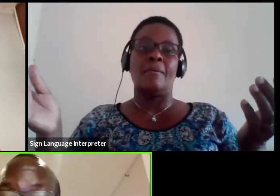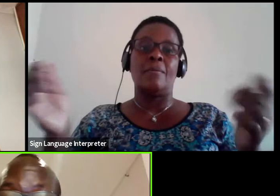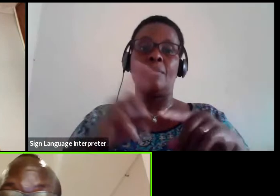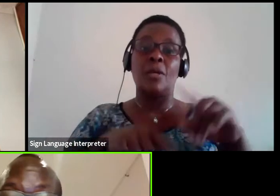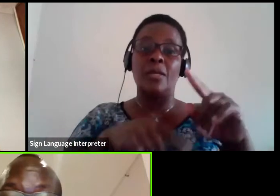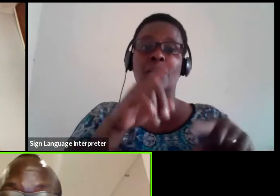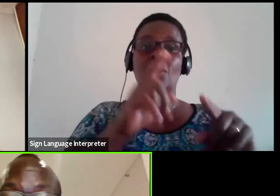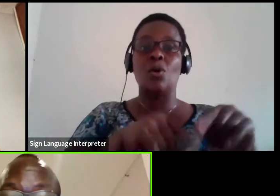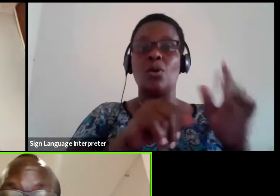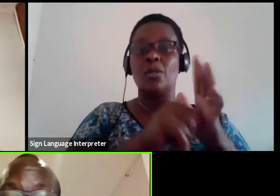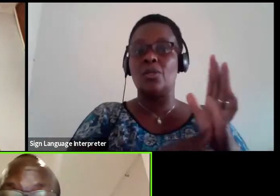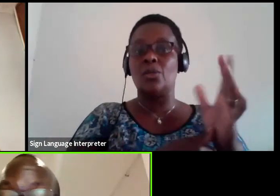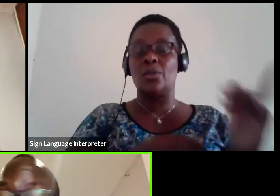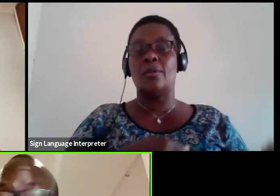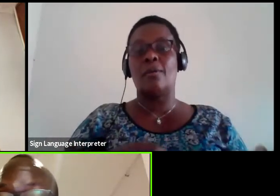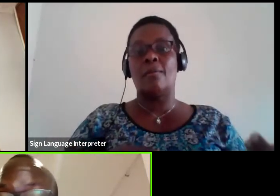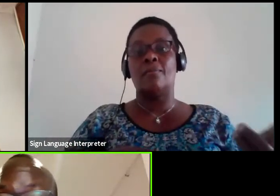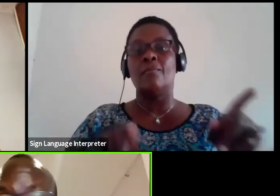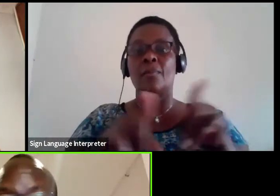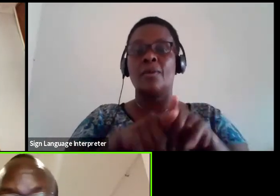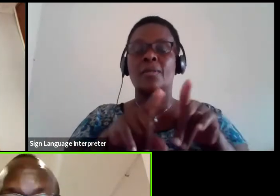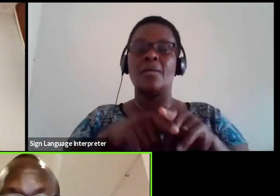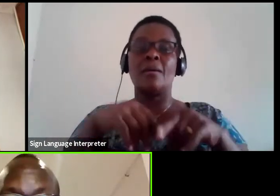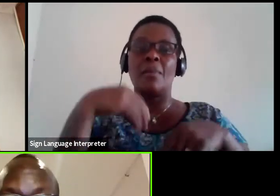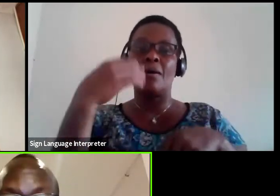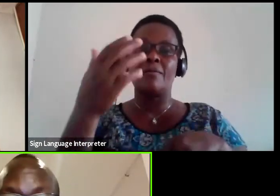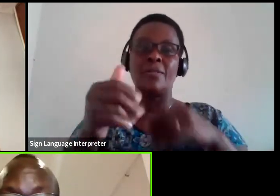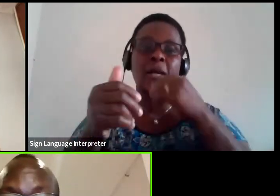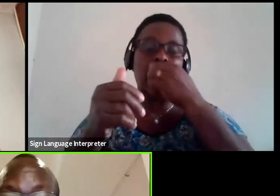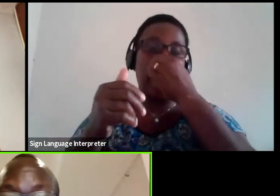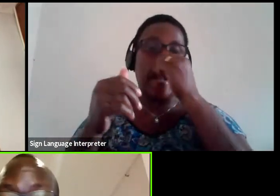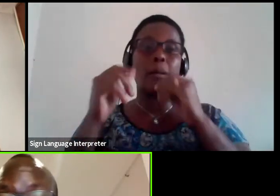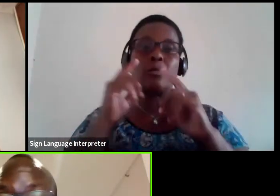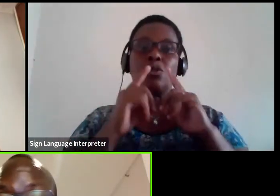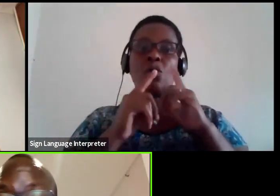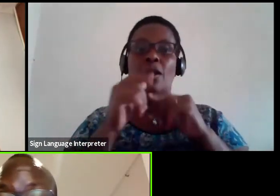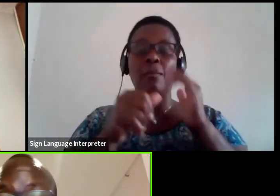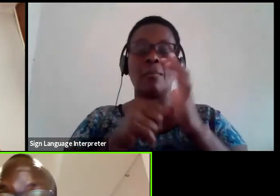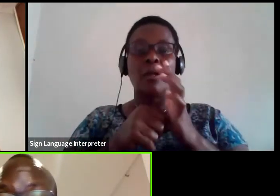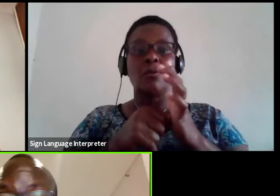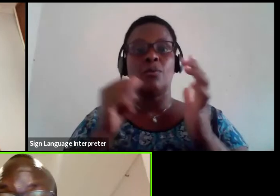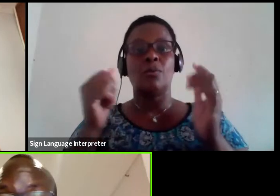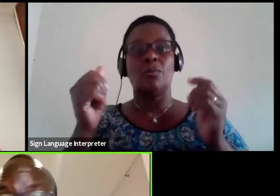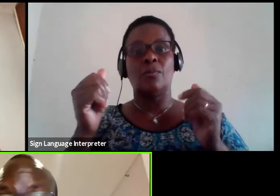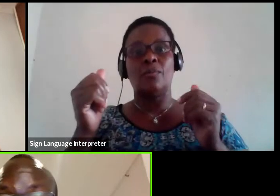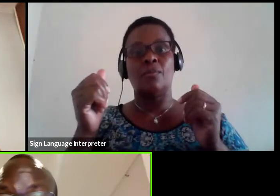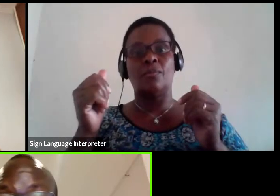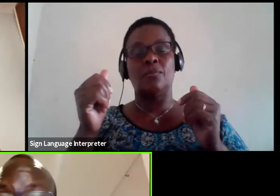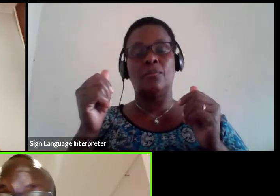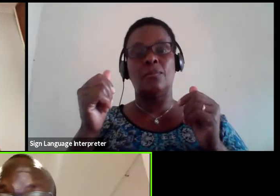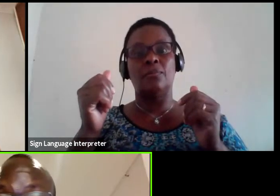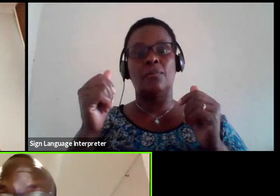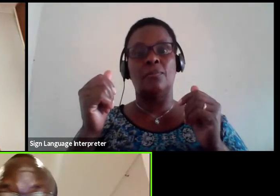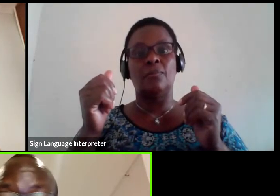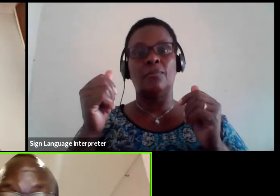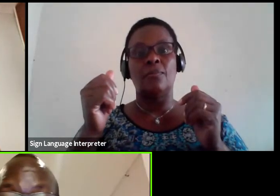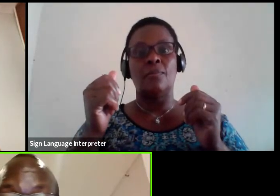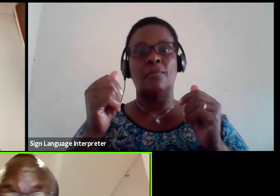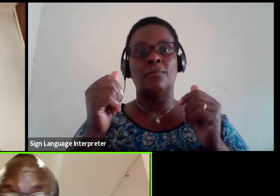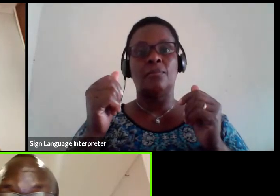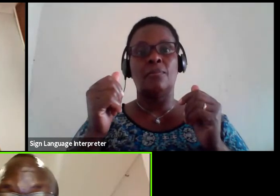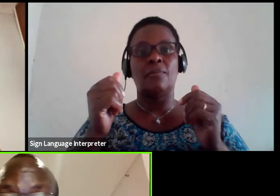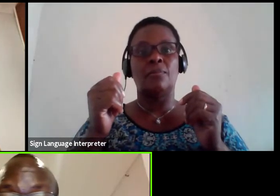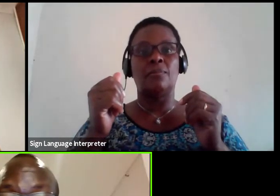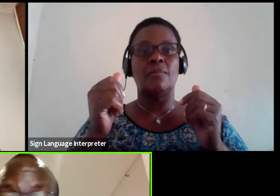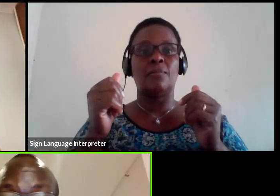look at what kind of coping or mitigation measures they were employing, and subsequently make some